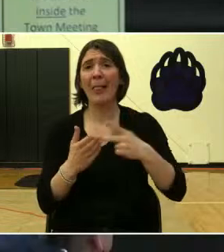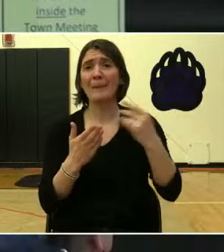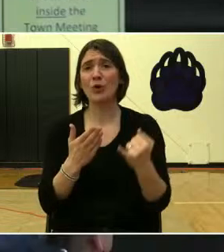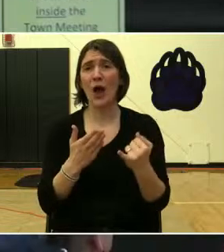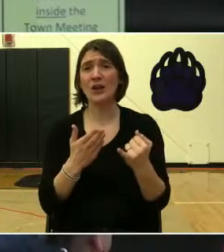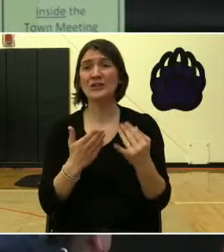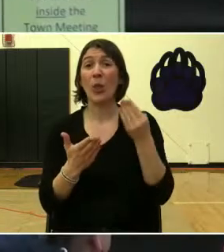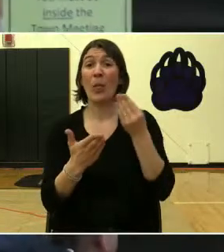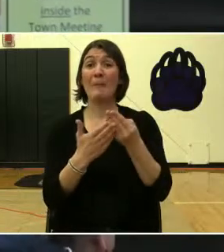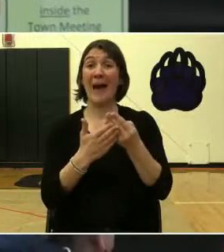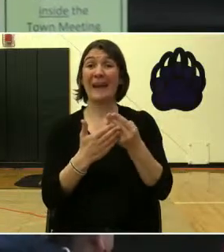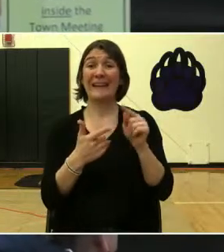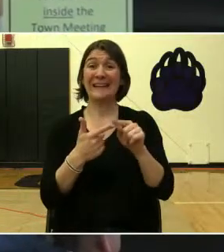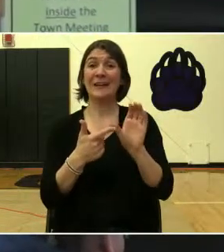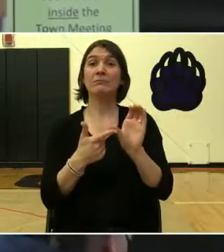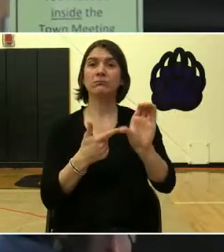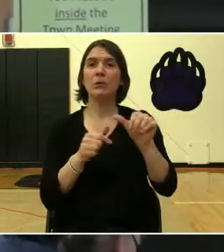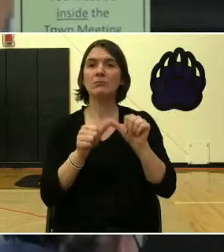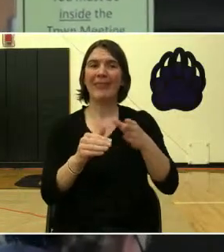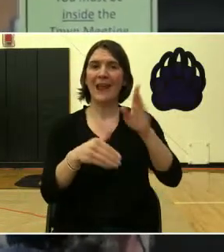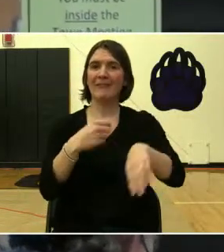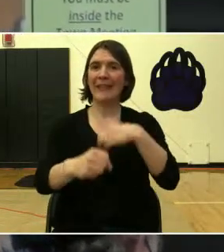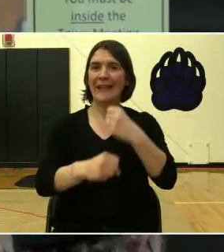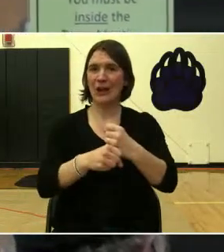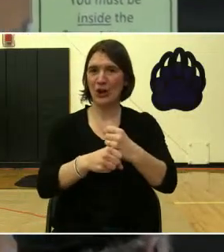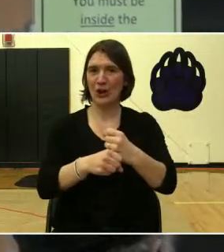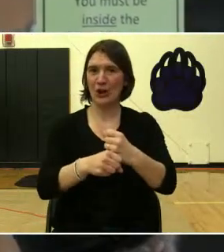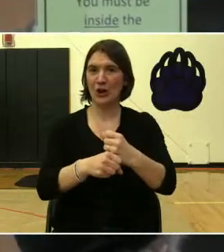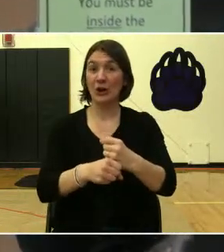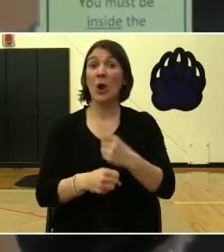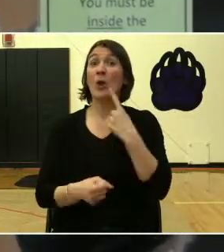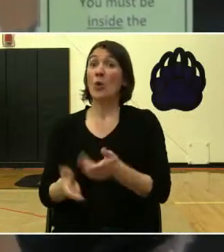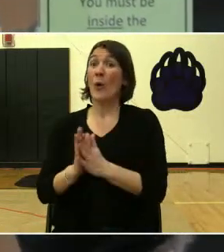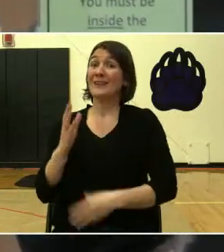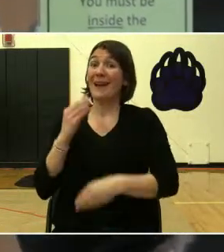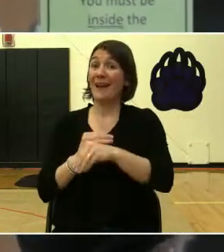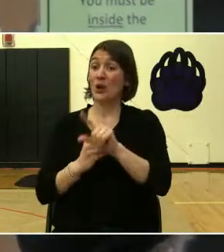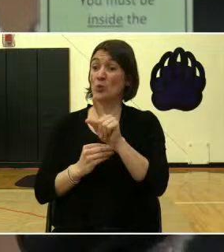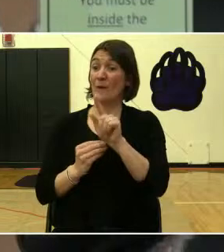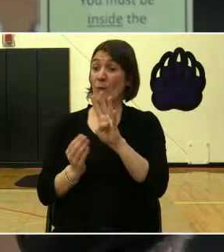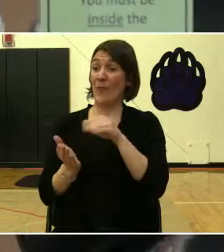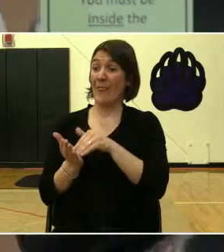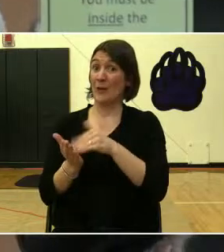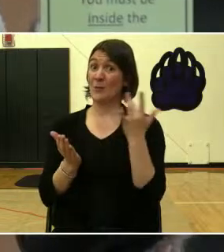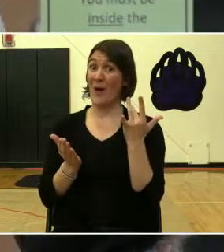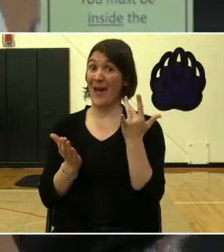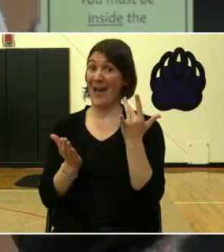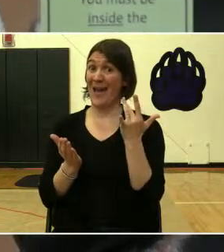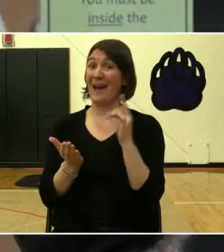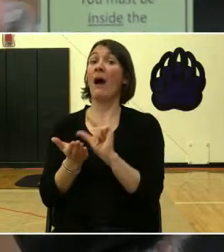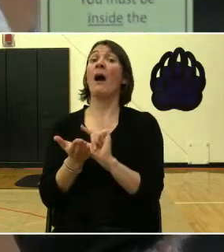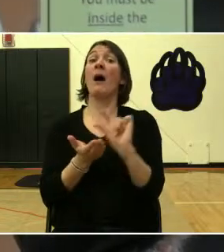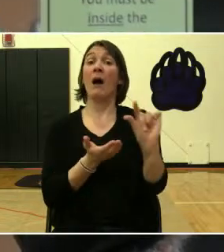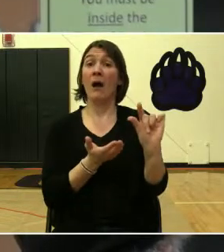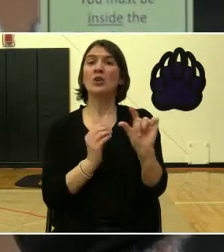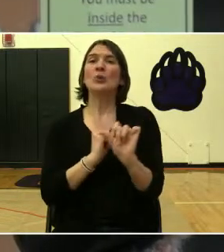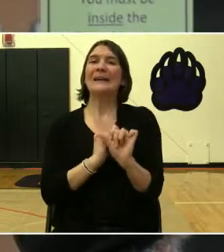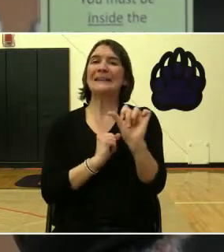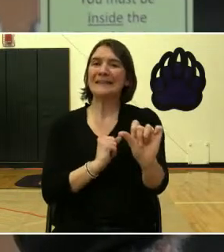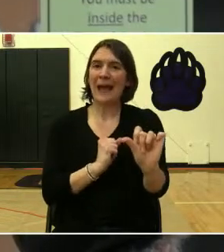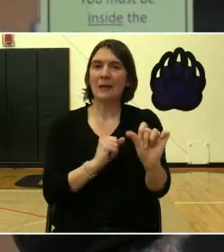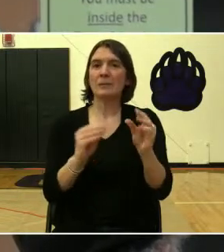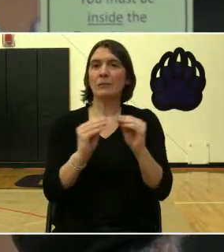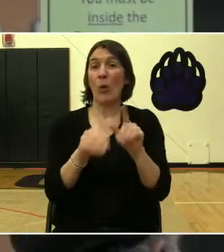goes uh through kind of the end of the year this an additional request of 24,000 is to extend it a little